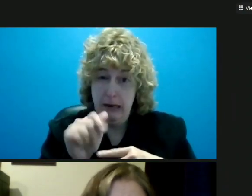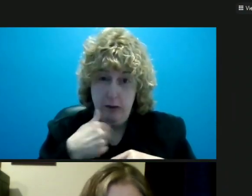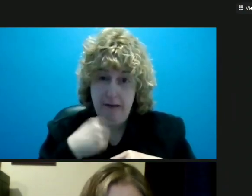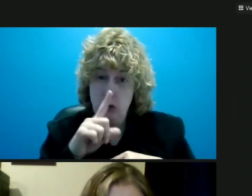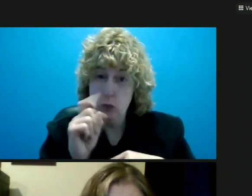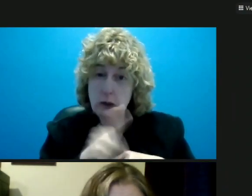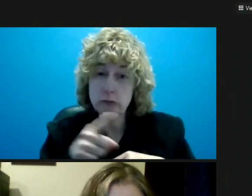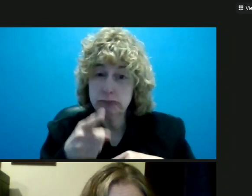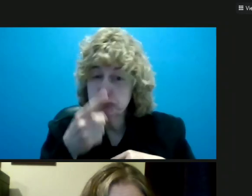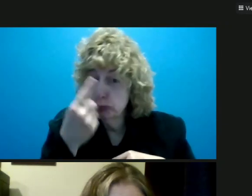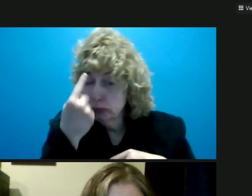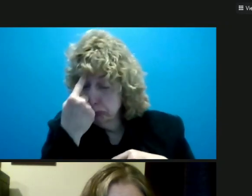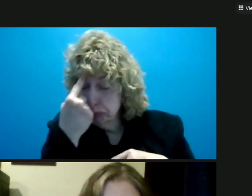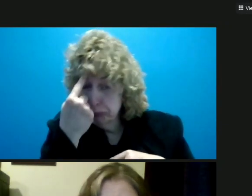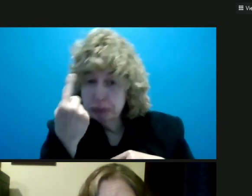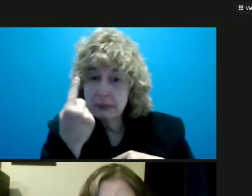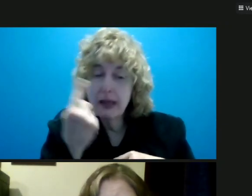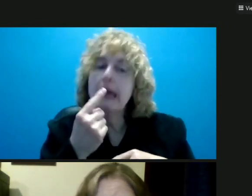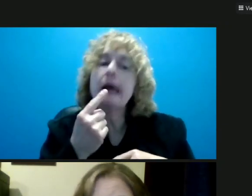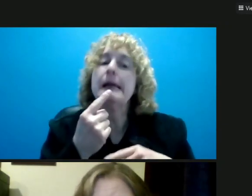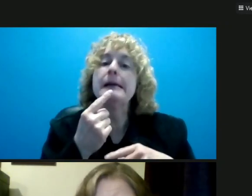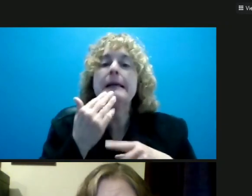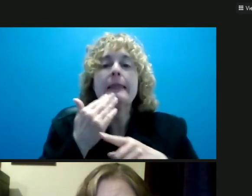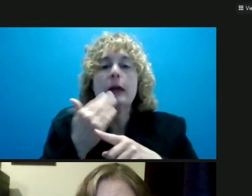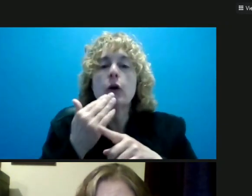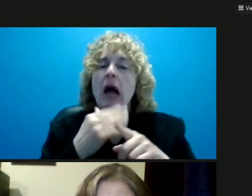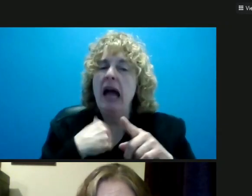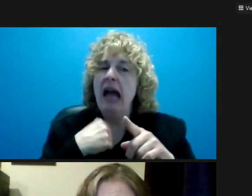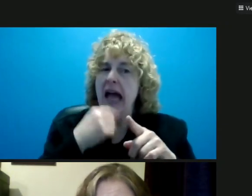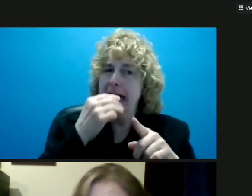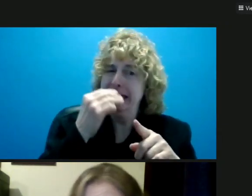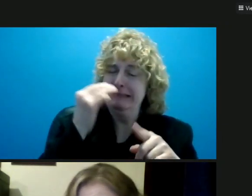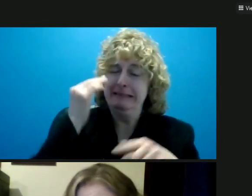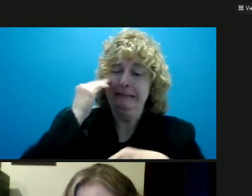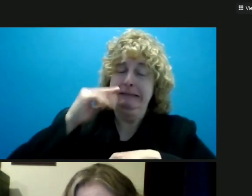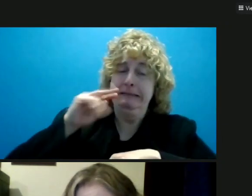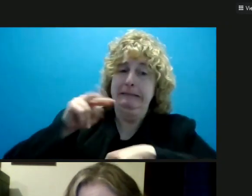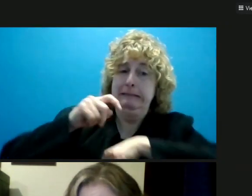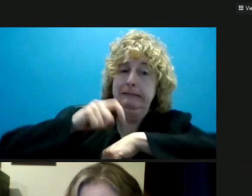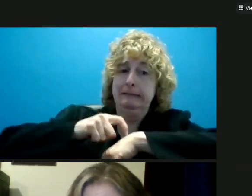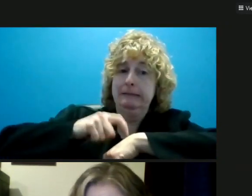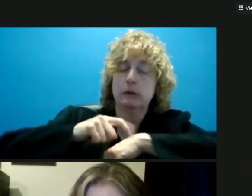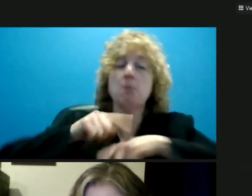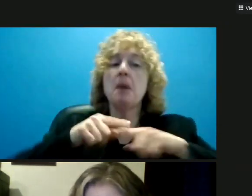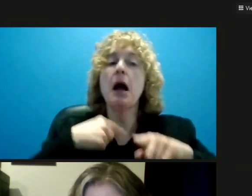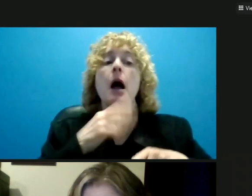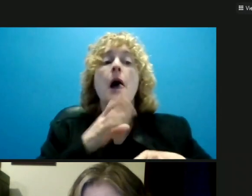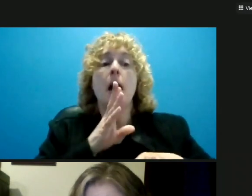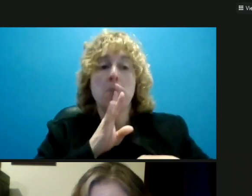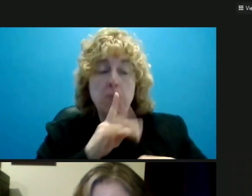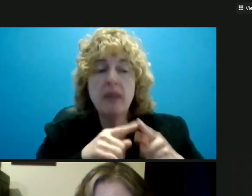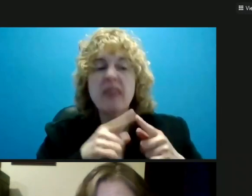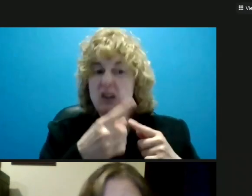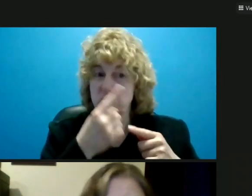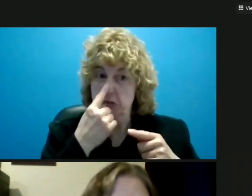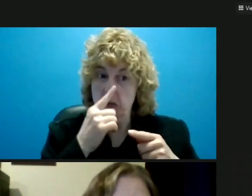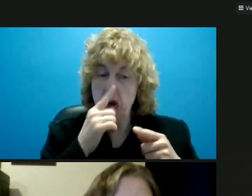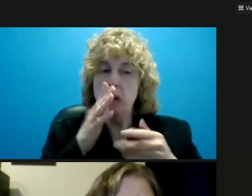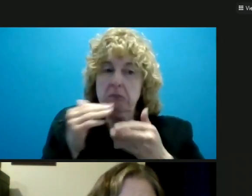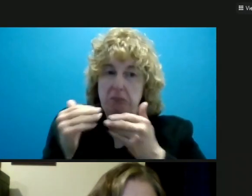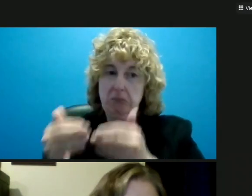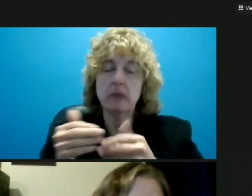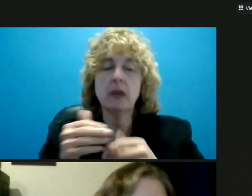Christine. And, and I'm mindful of time. So, I'm going to say this and then if you don't mind, Oscar, we'll move forward. Um, I think we always do